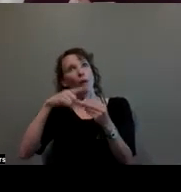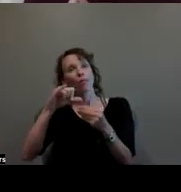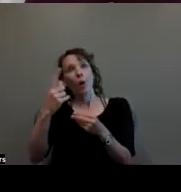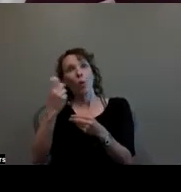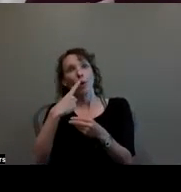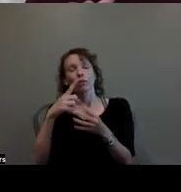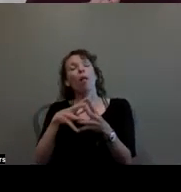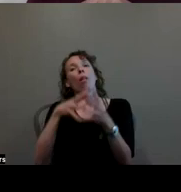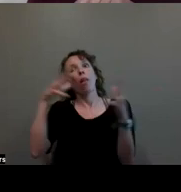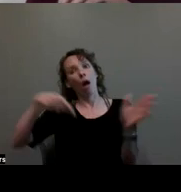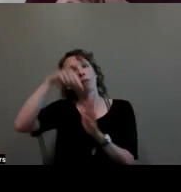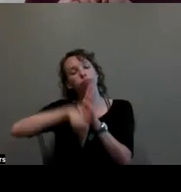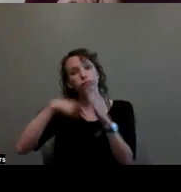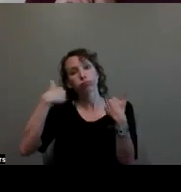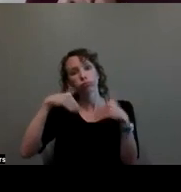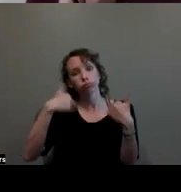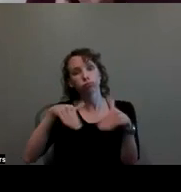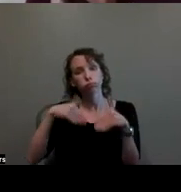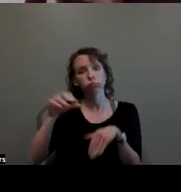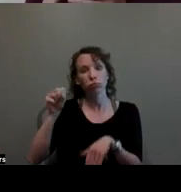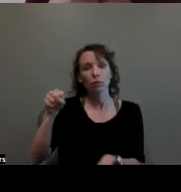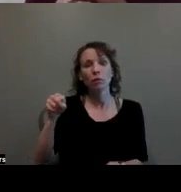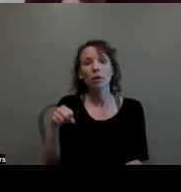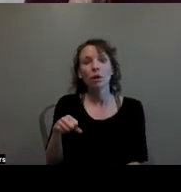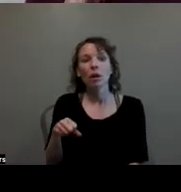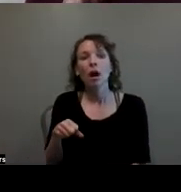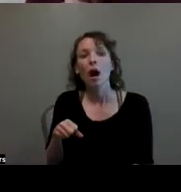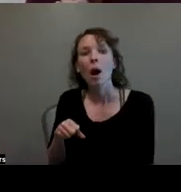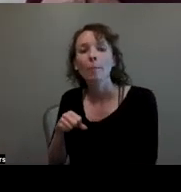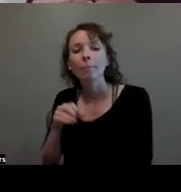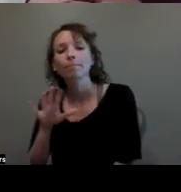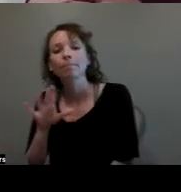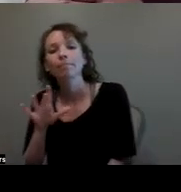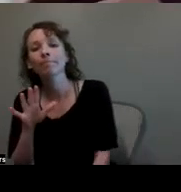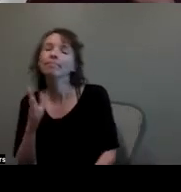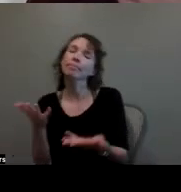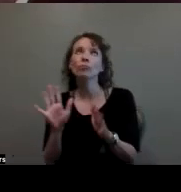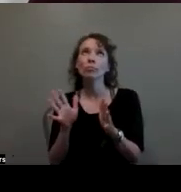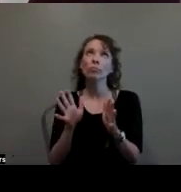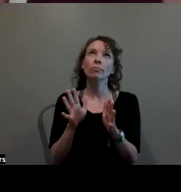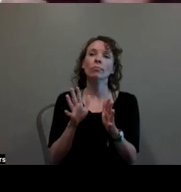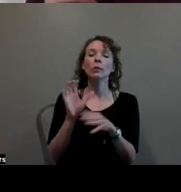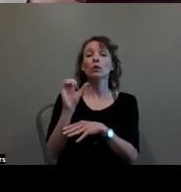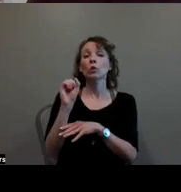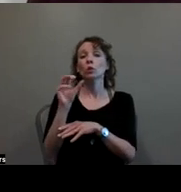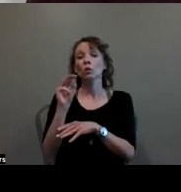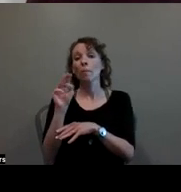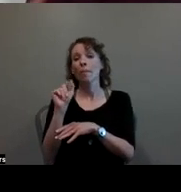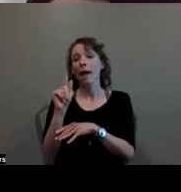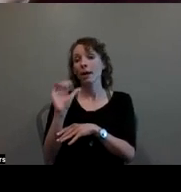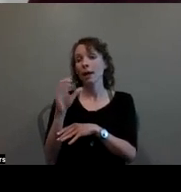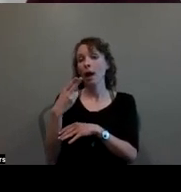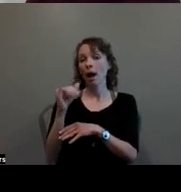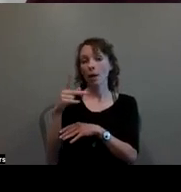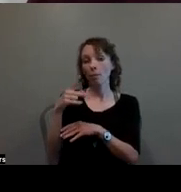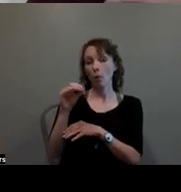quite a bit, actually. And I think, so somatic hypermutation in germinal